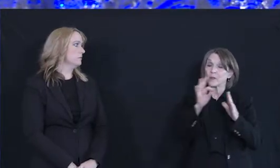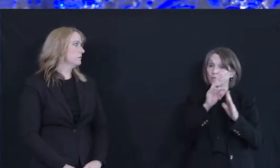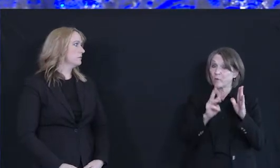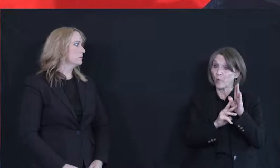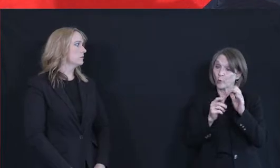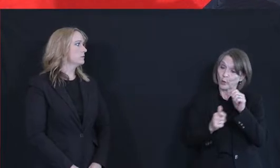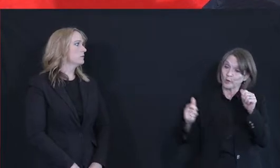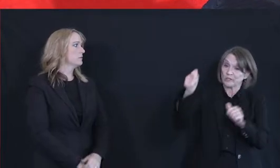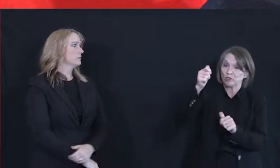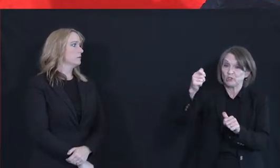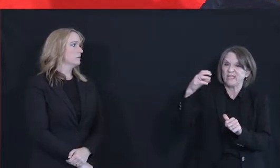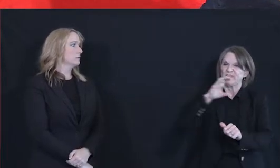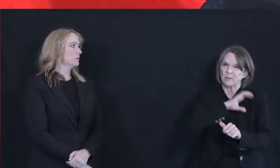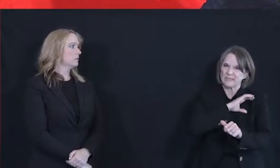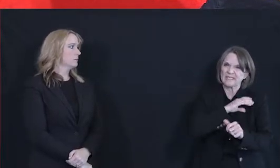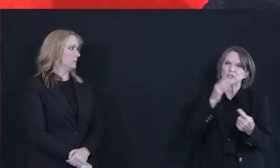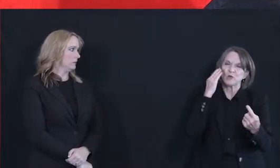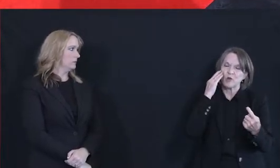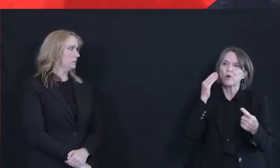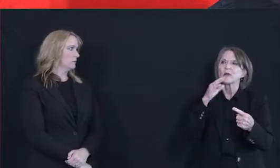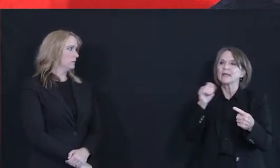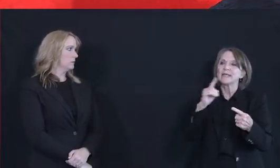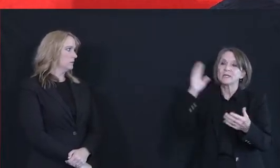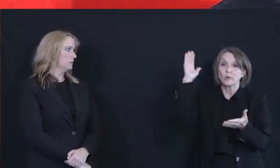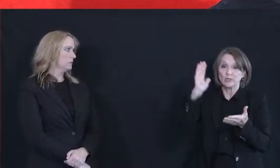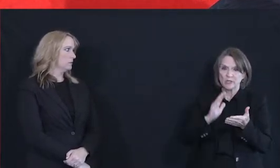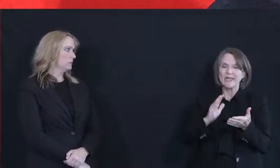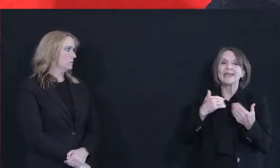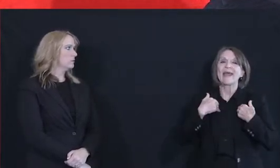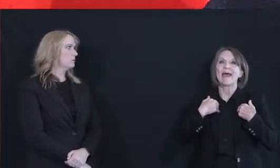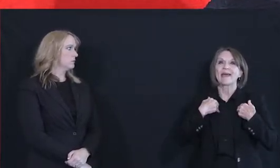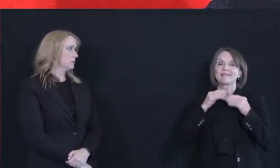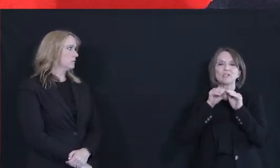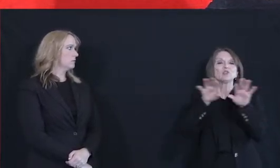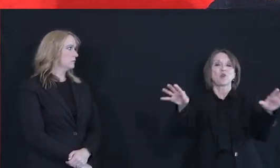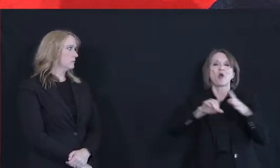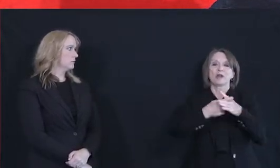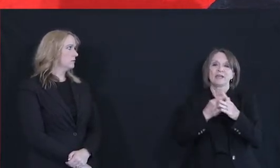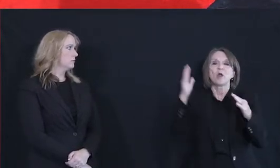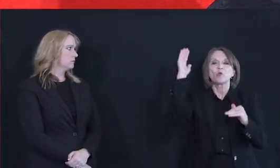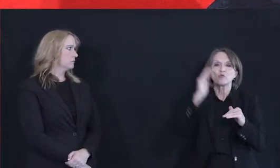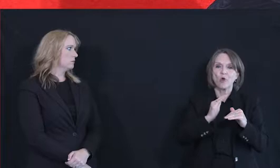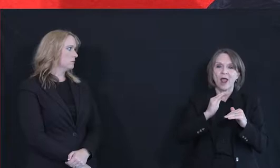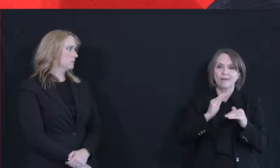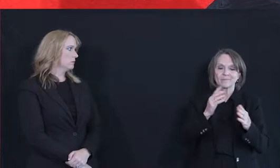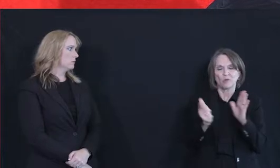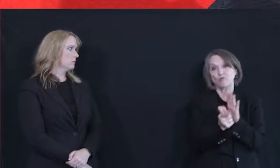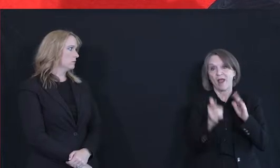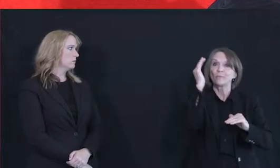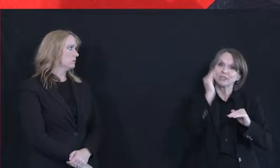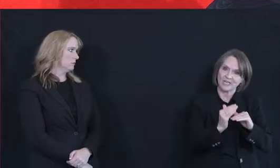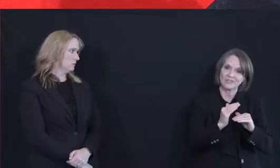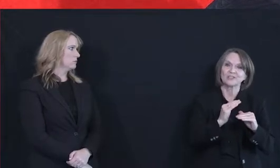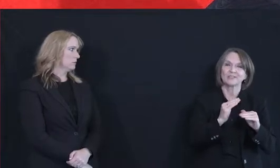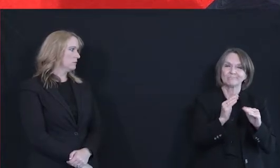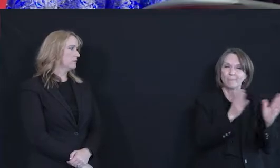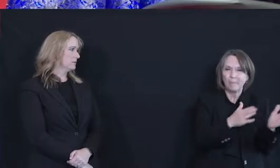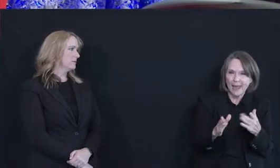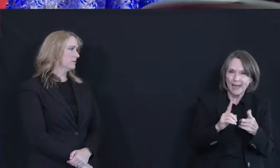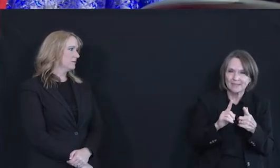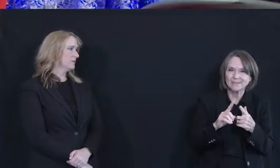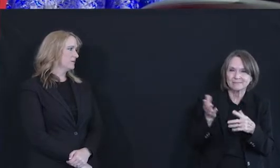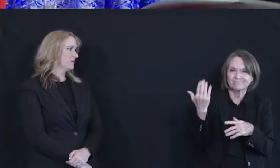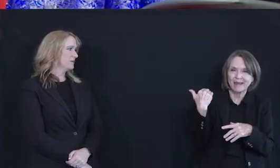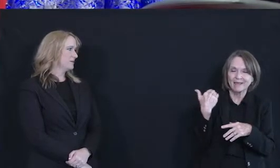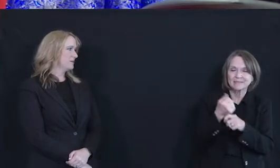chief police Neil Nokes released a crime reduction strategy last spring and you all just passed your budget are there are there